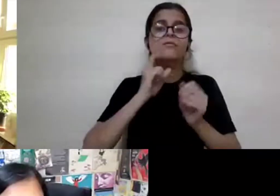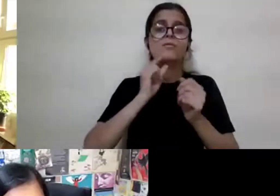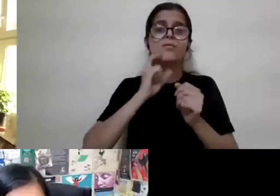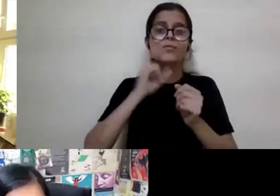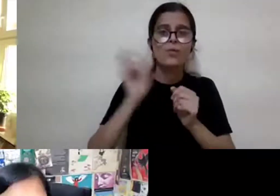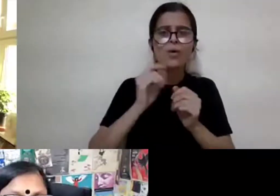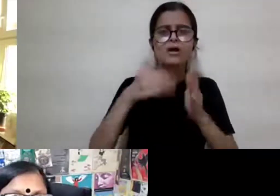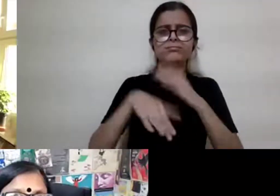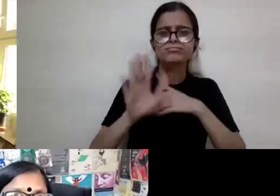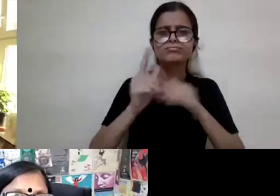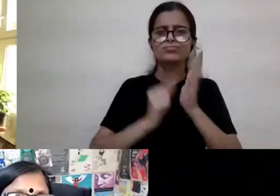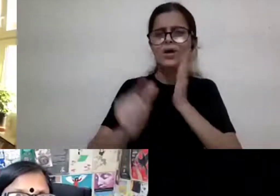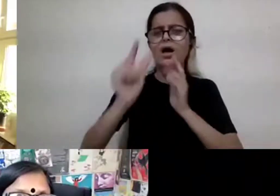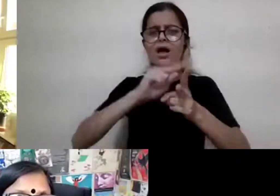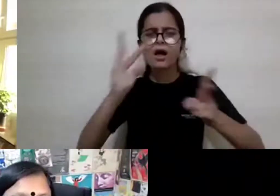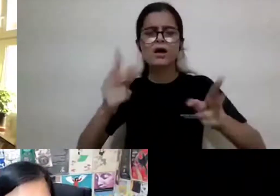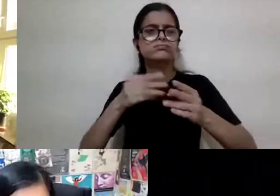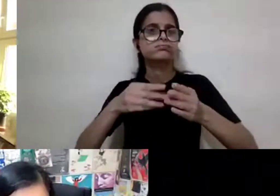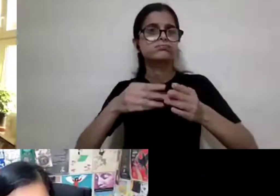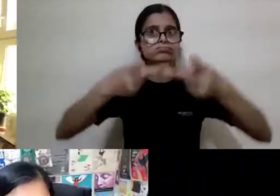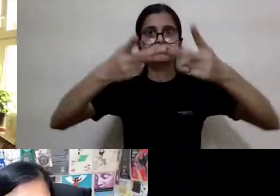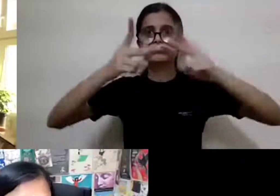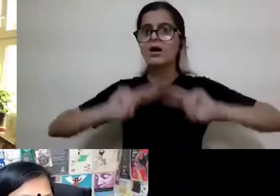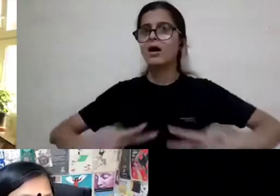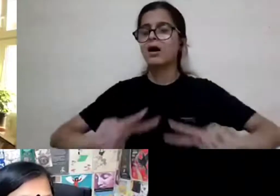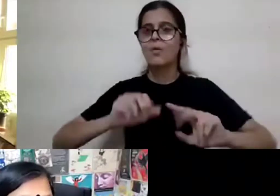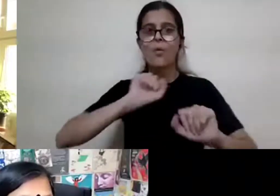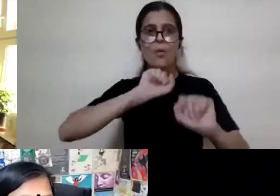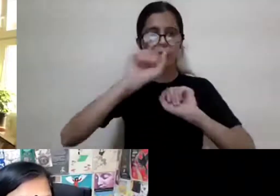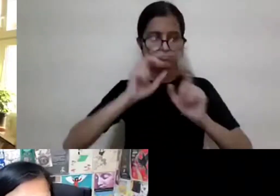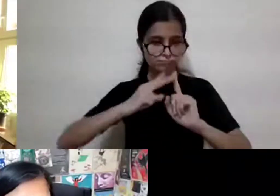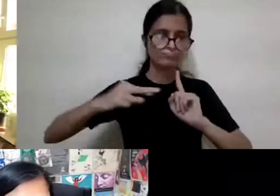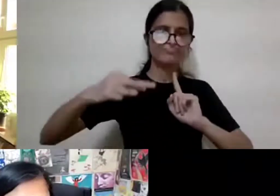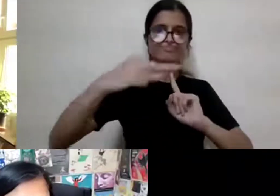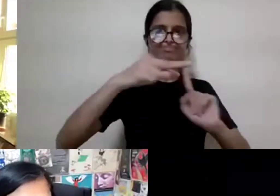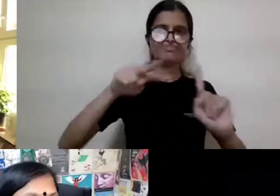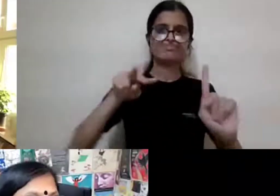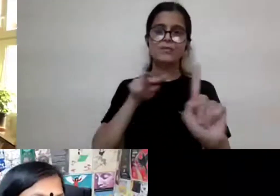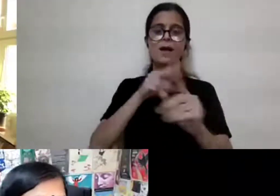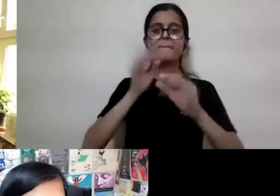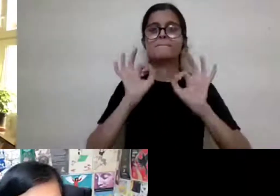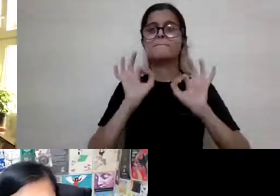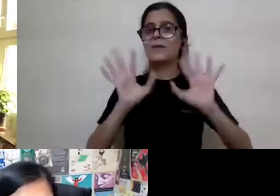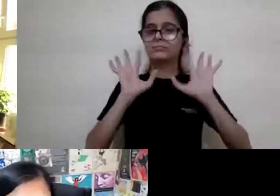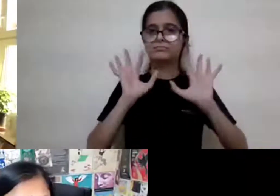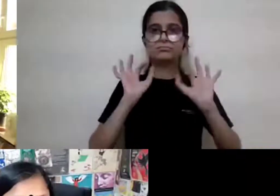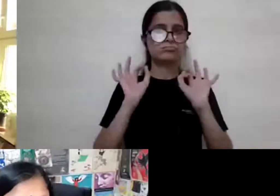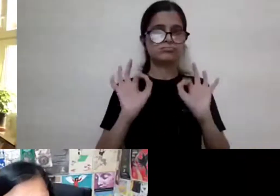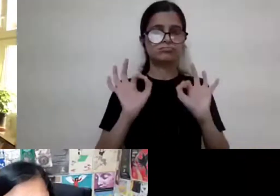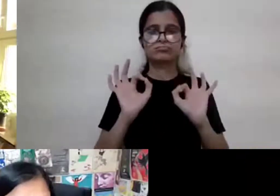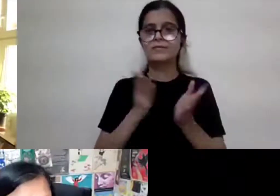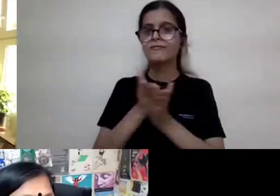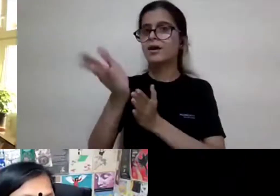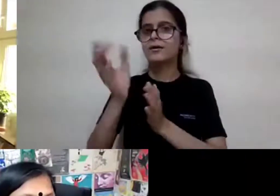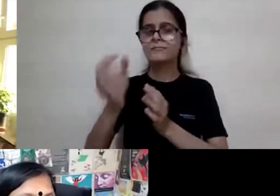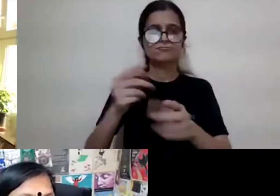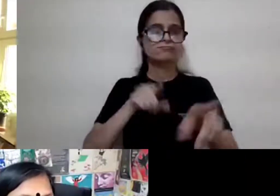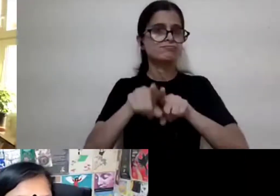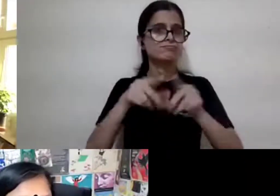an amazing way to translate perspective, in that other example that you gave